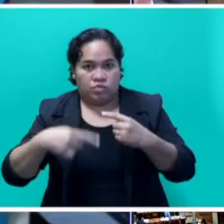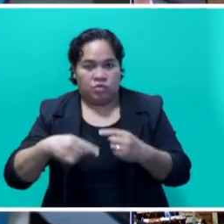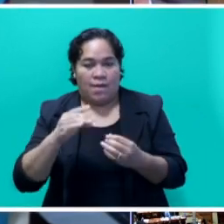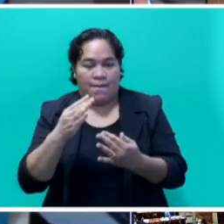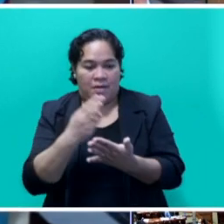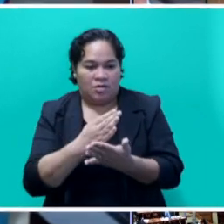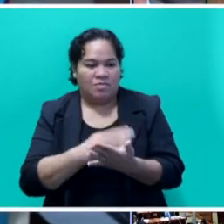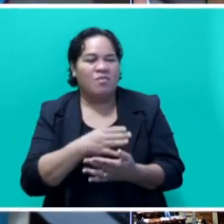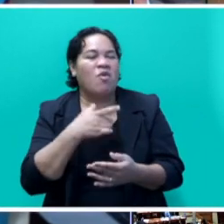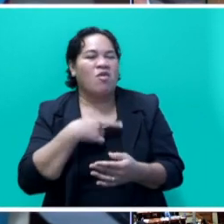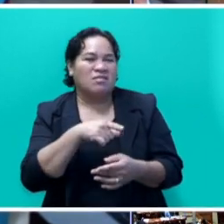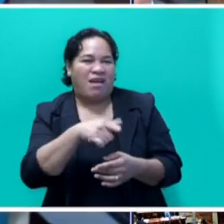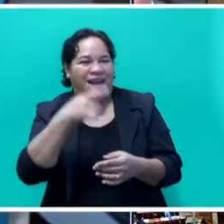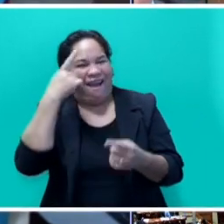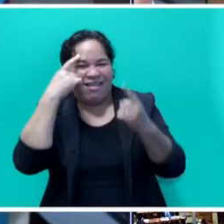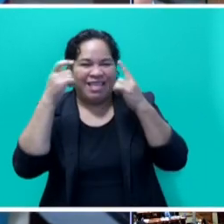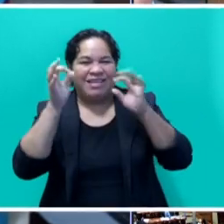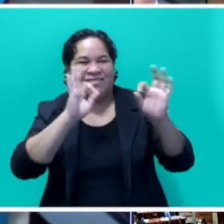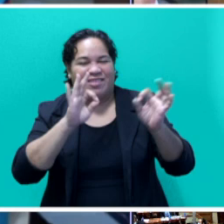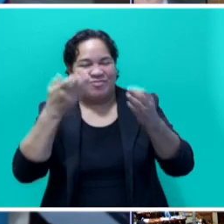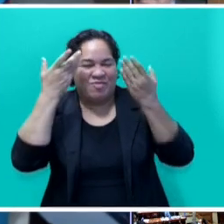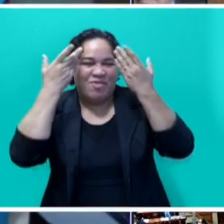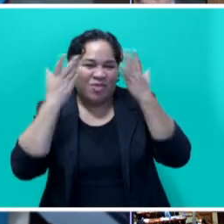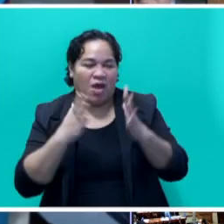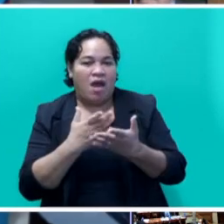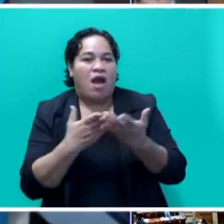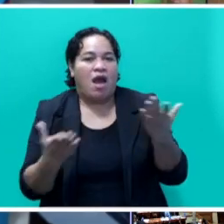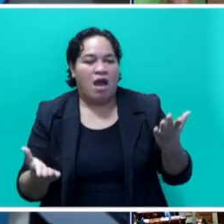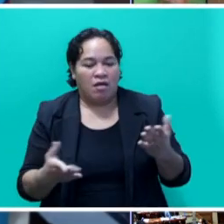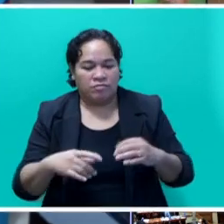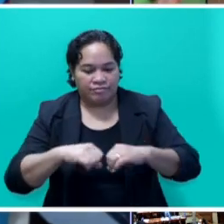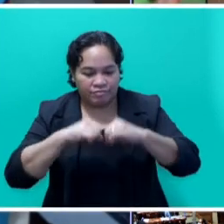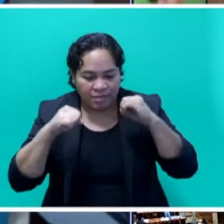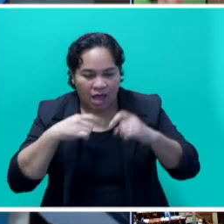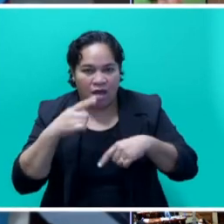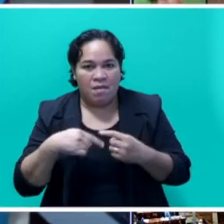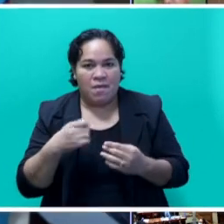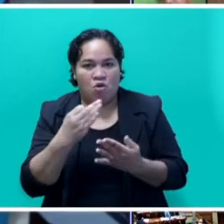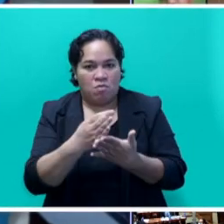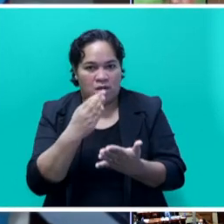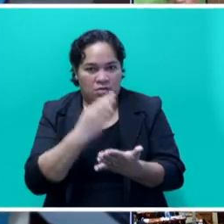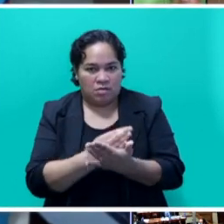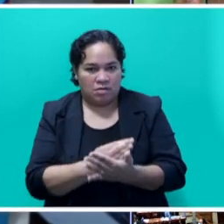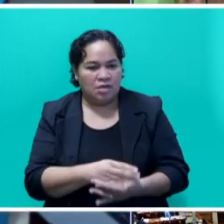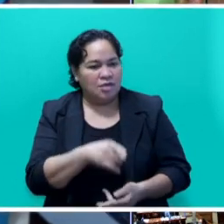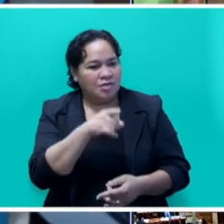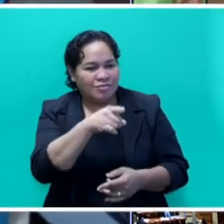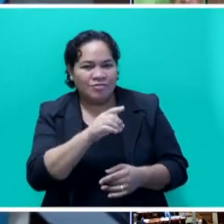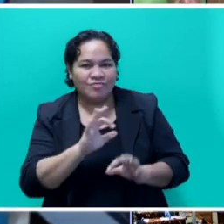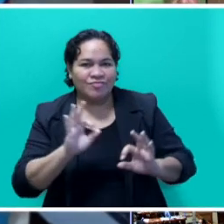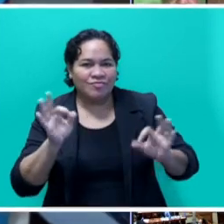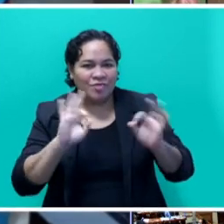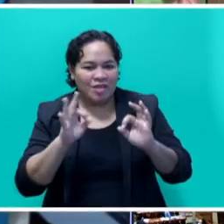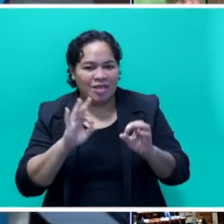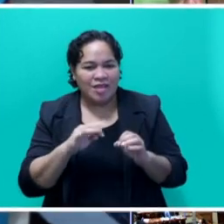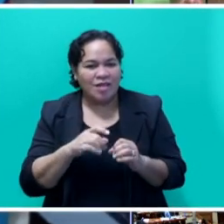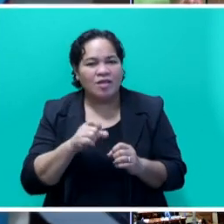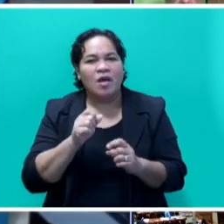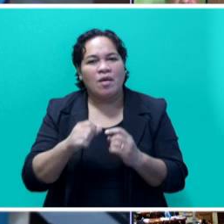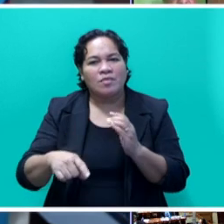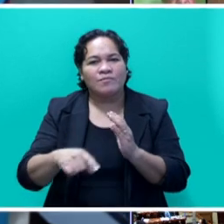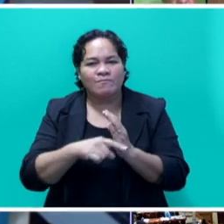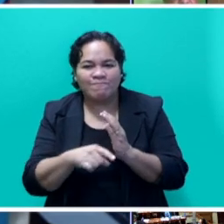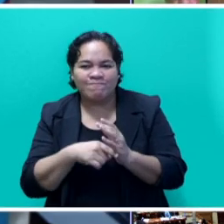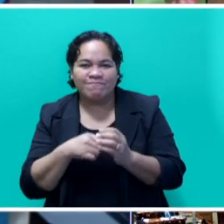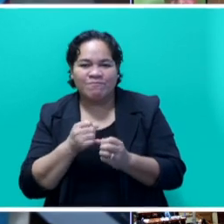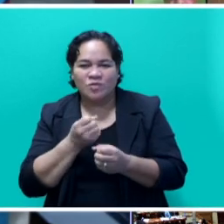nation. They knew they had no alternative budget. And they knew they had zero constructive criticism to offer. So